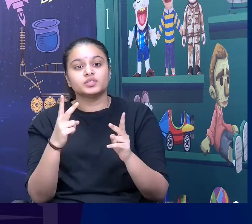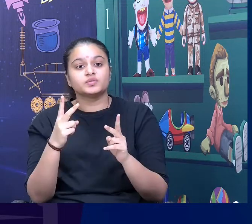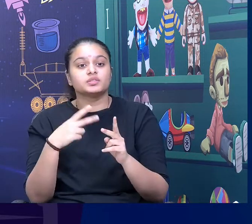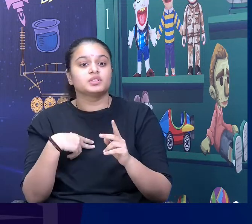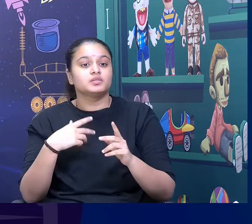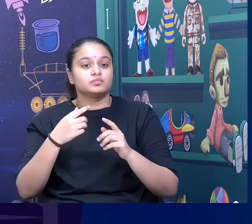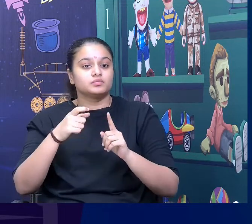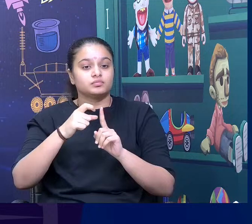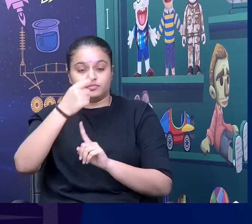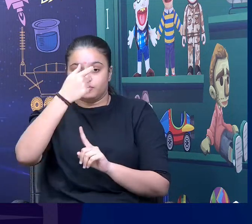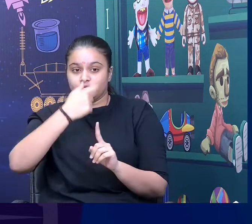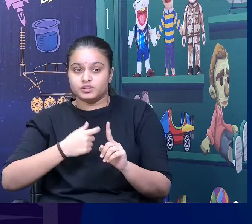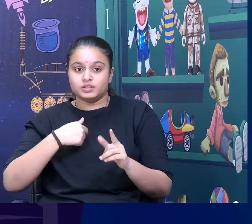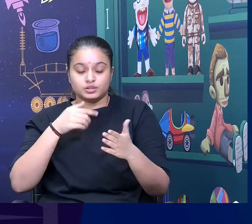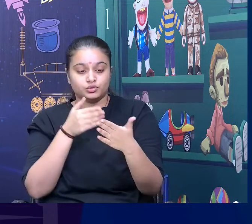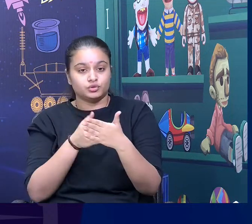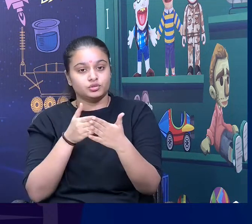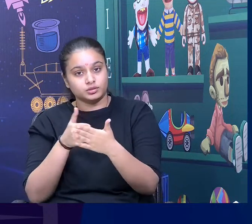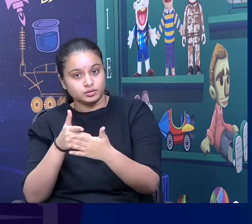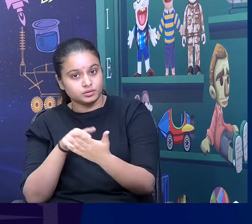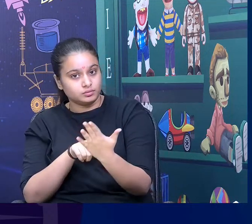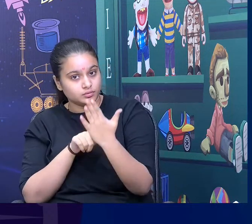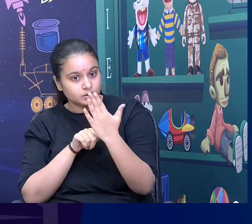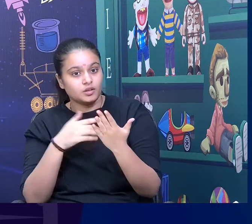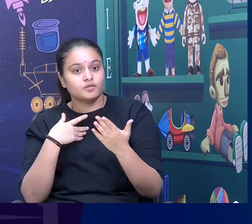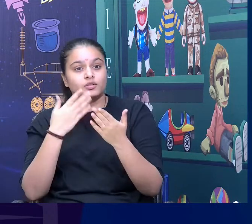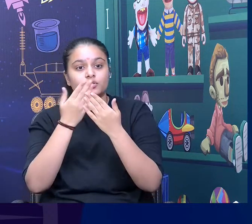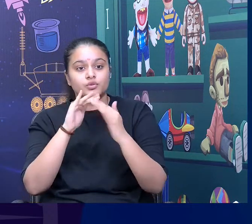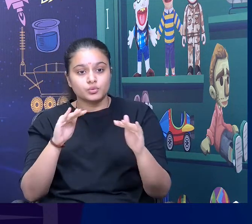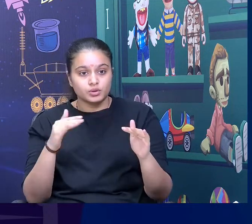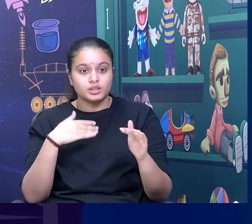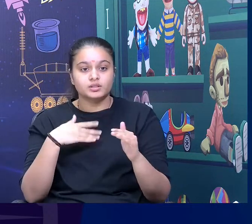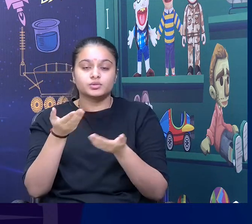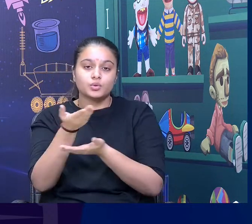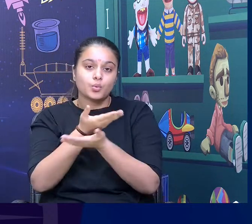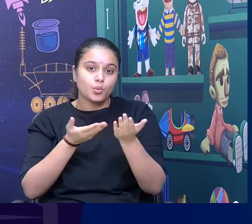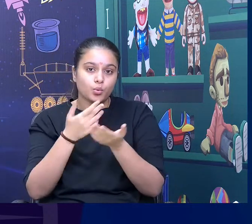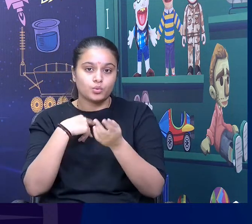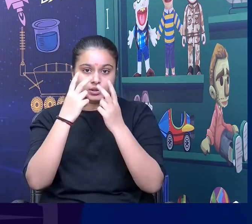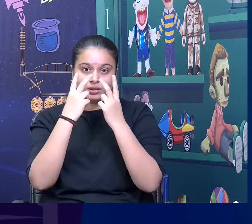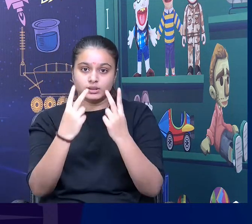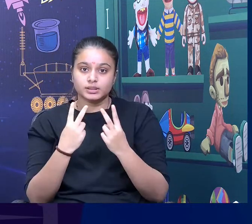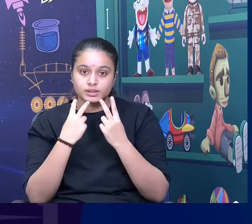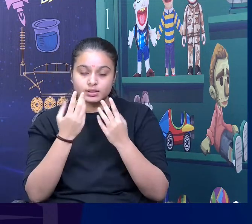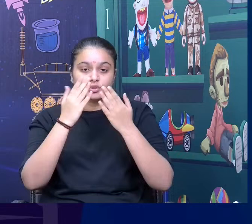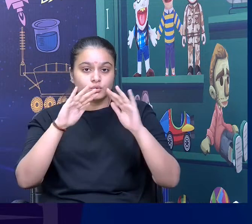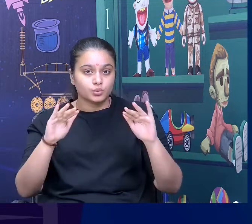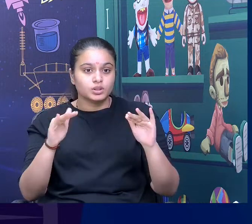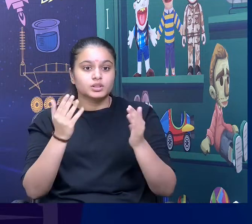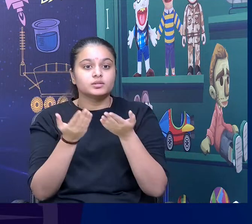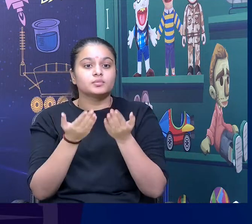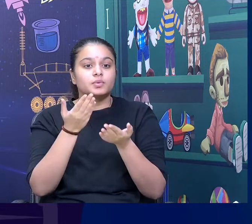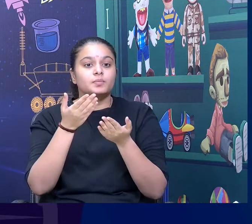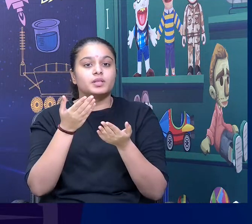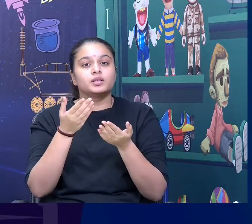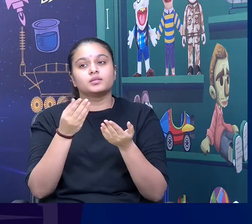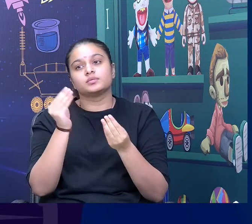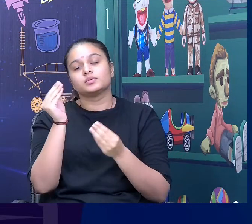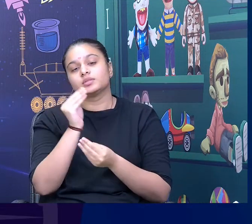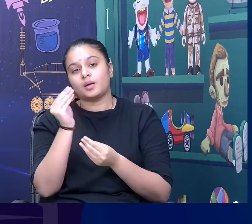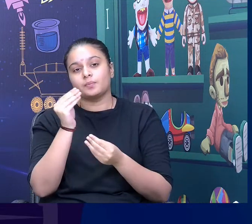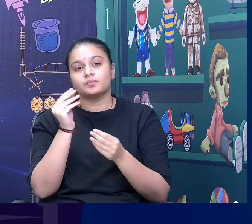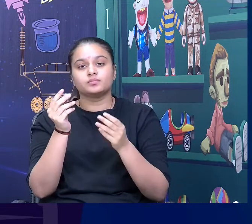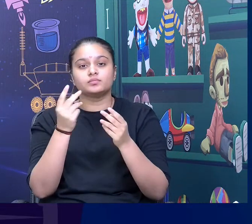challenges that he faced. Students, like many of you who are watching us today, you also have faced a lot